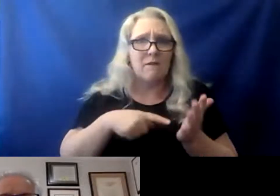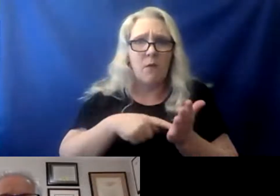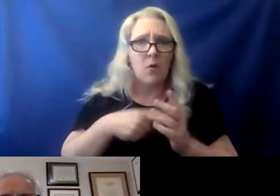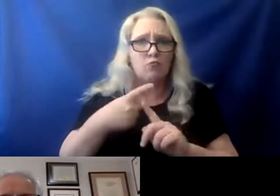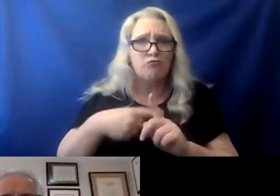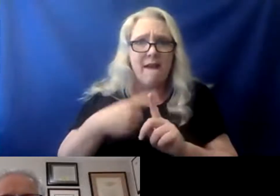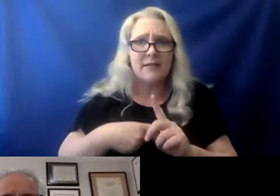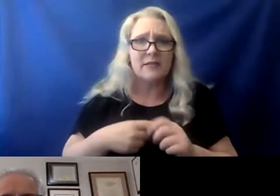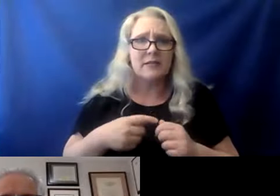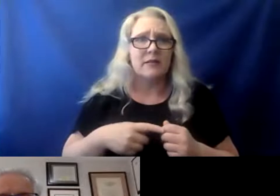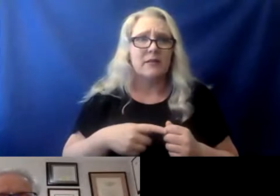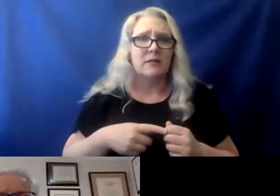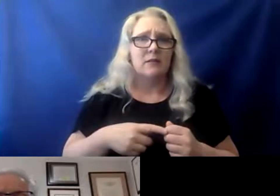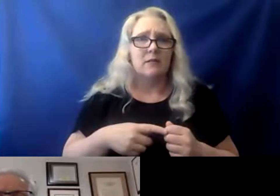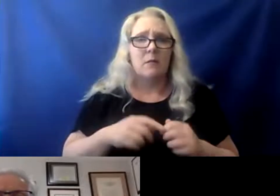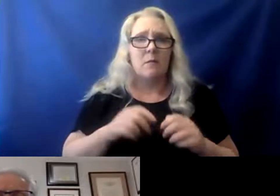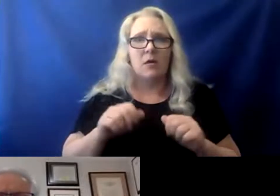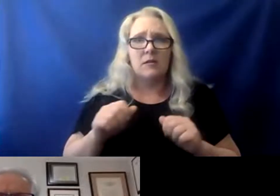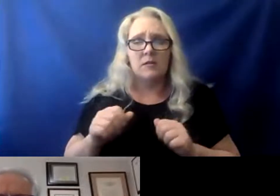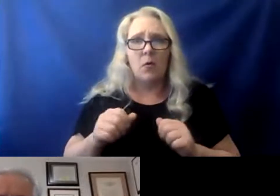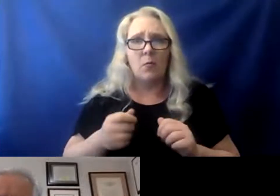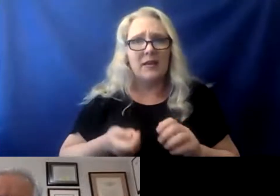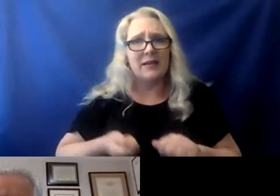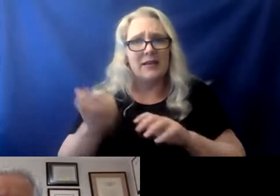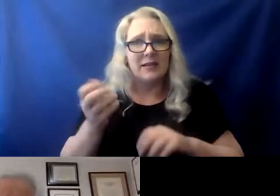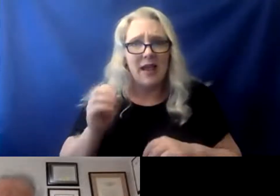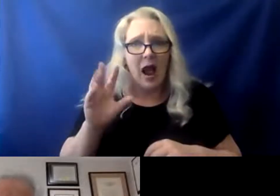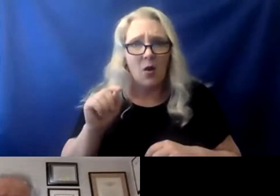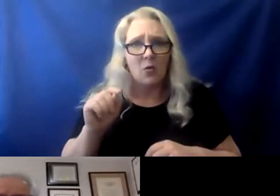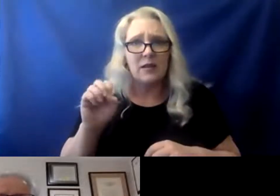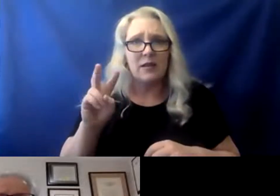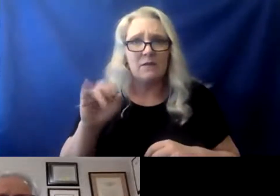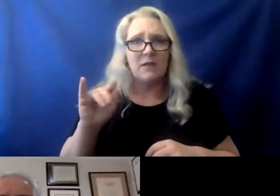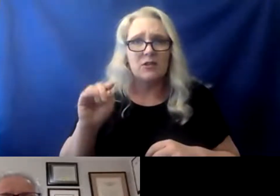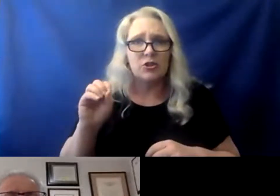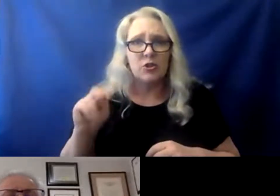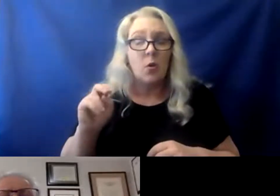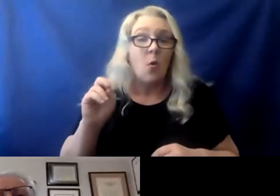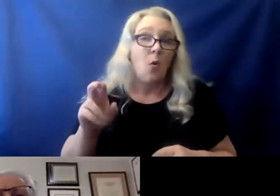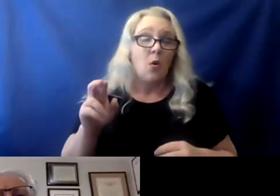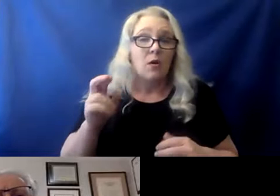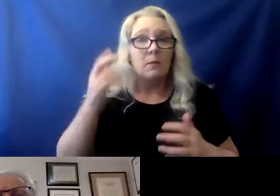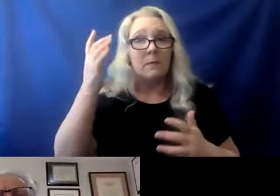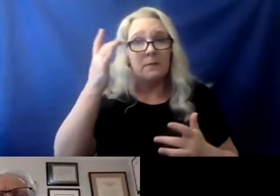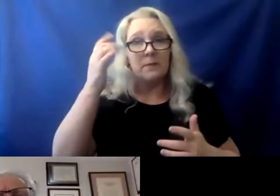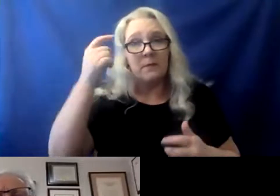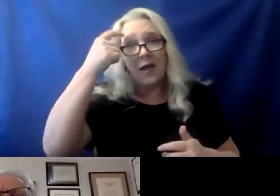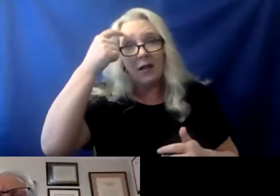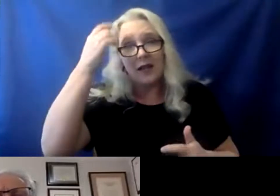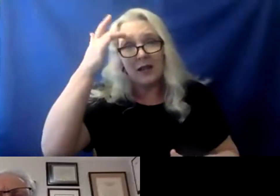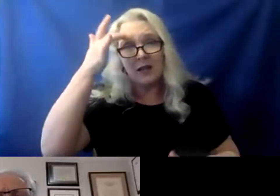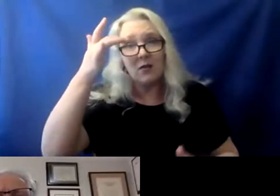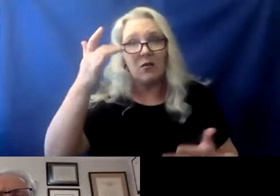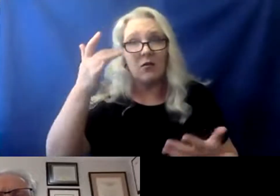rent, in danger of eviction, or even chronically mentally ill and homeless. I'm now chair of